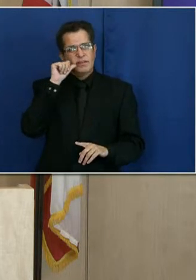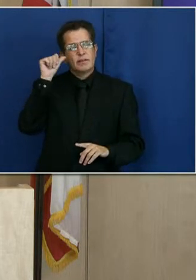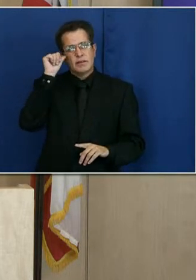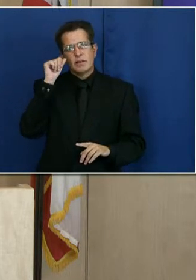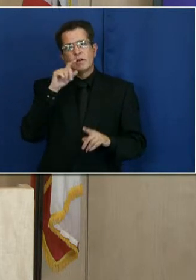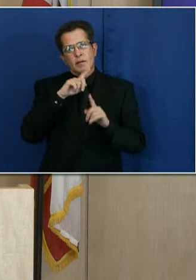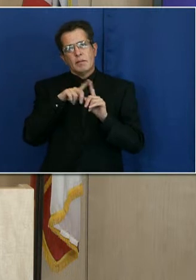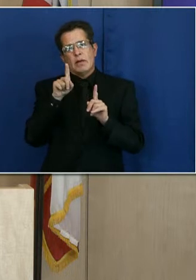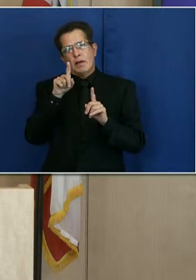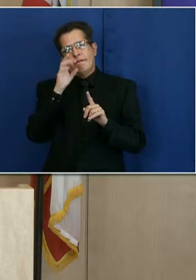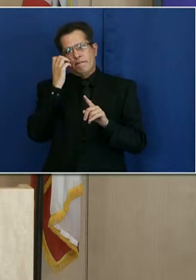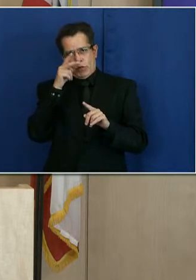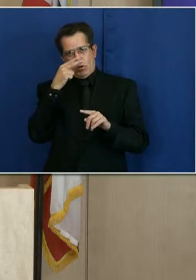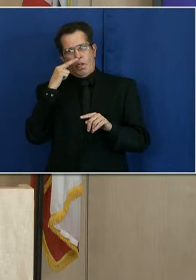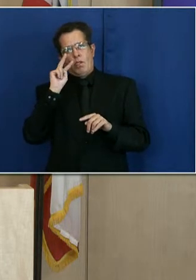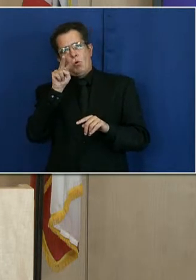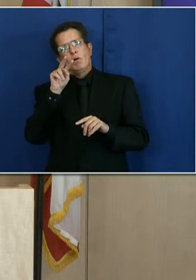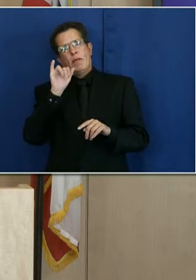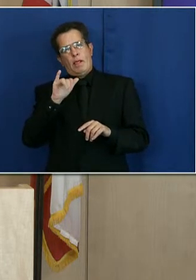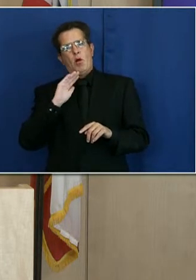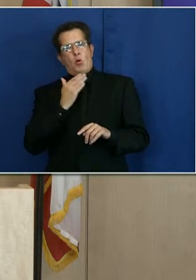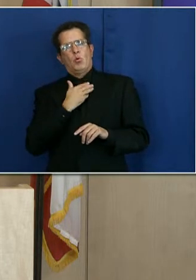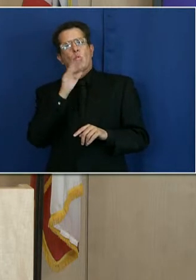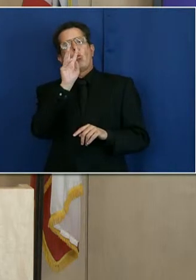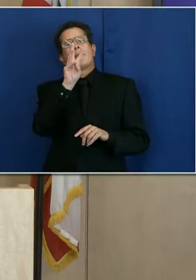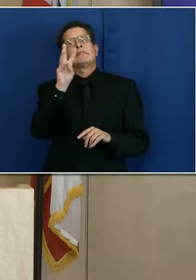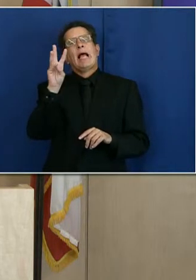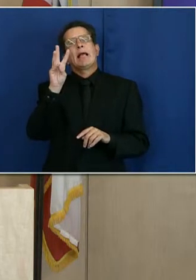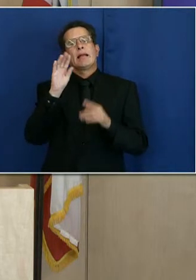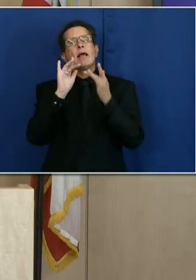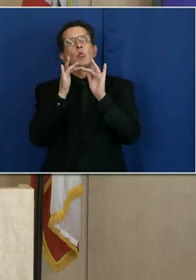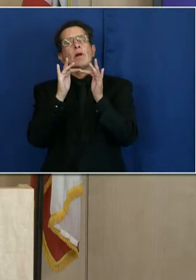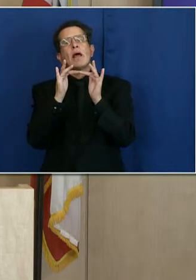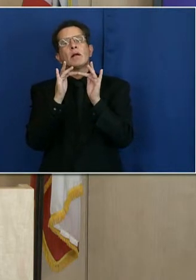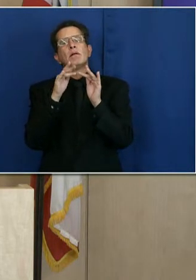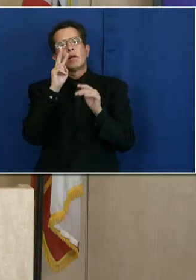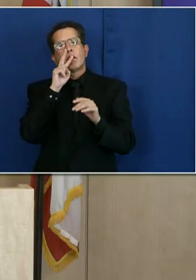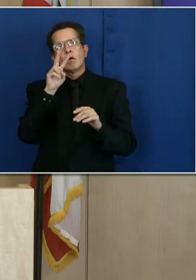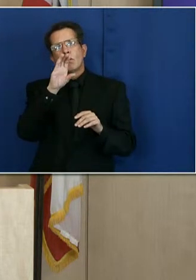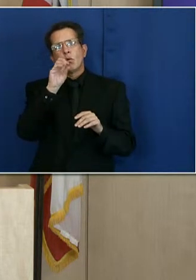if you go to the website that I gave to you earlier,